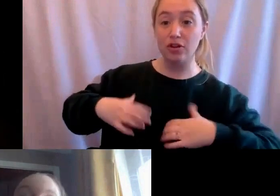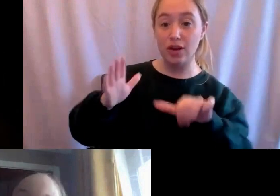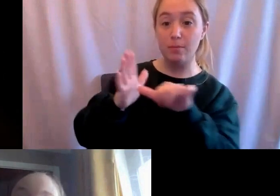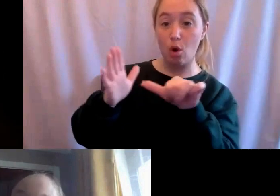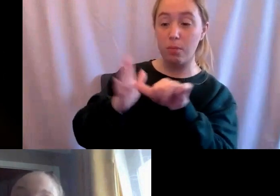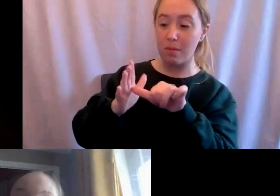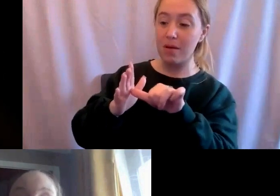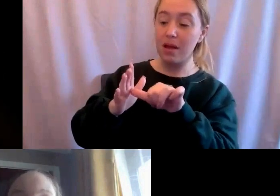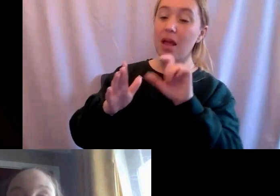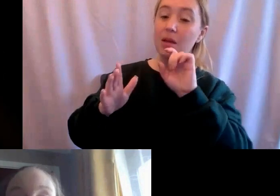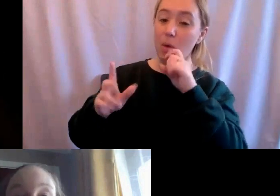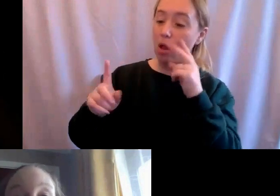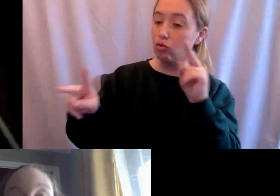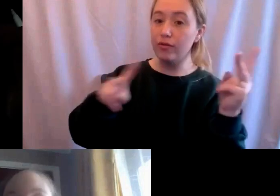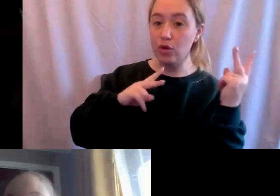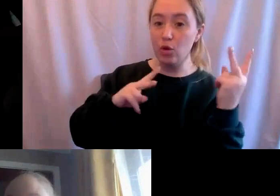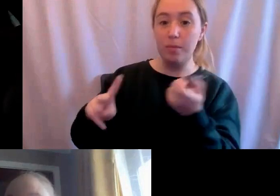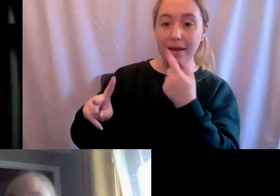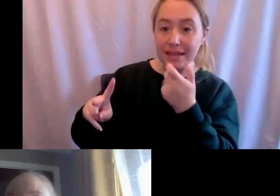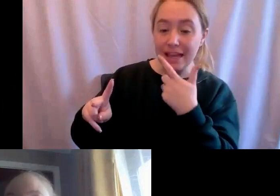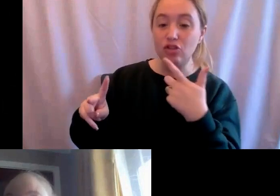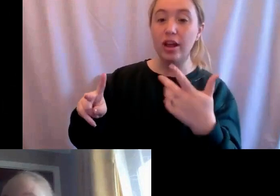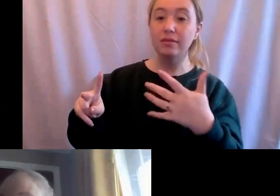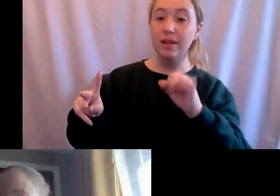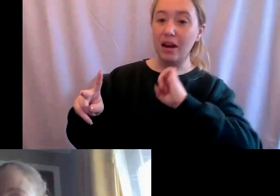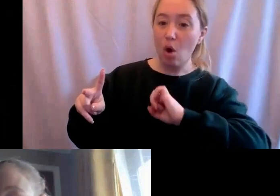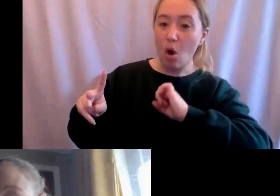us. That's for us to worry about, not you, but we can manage that.